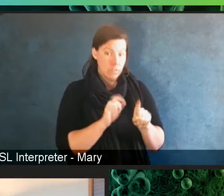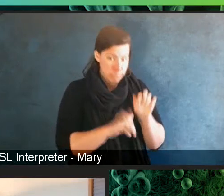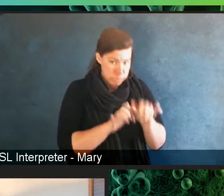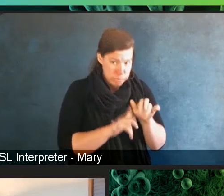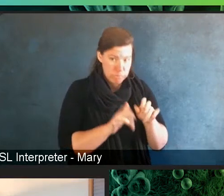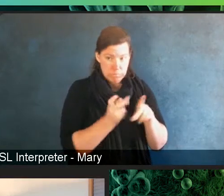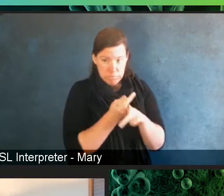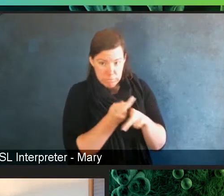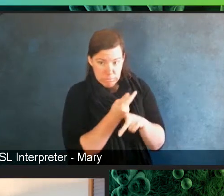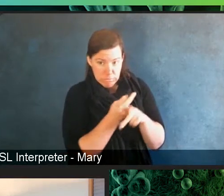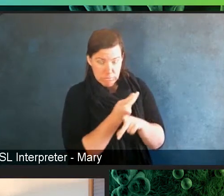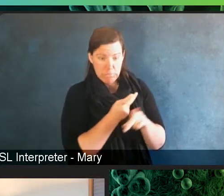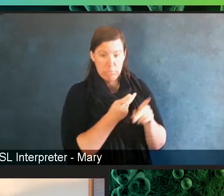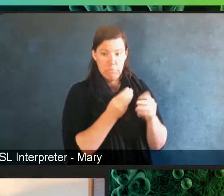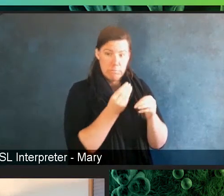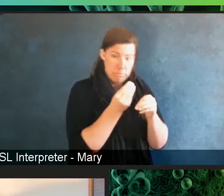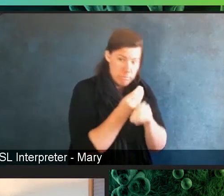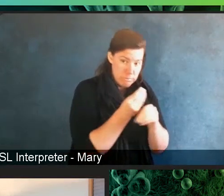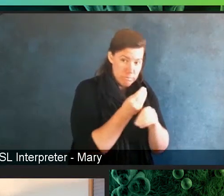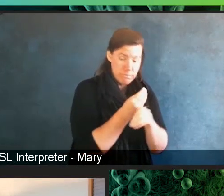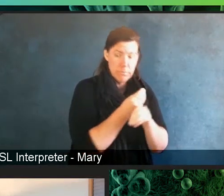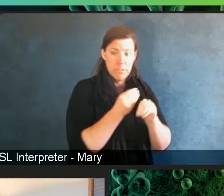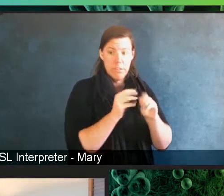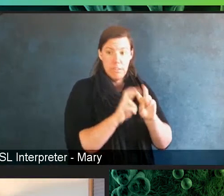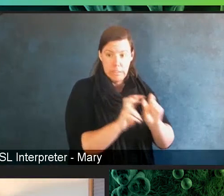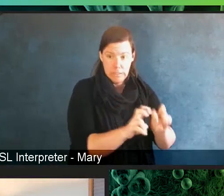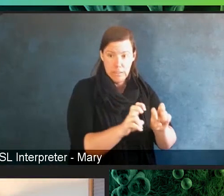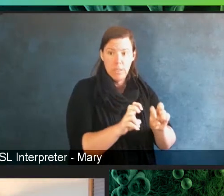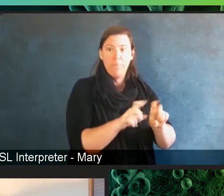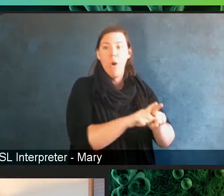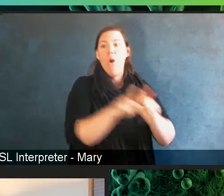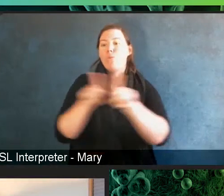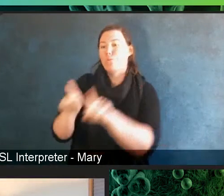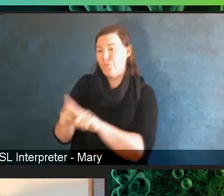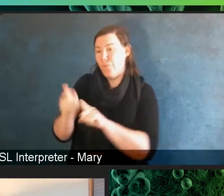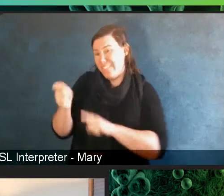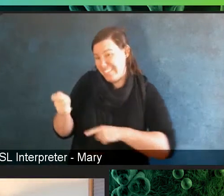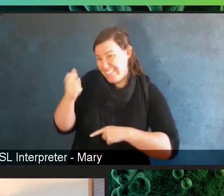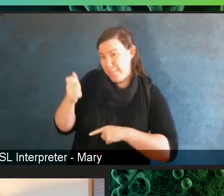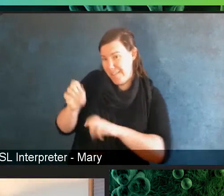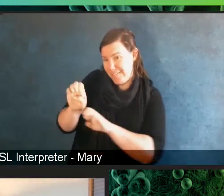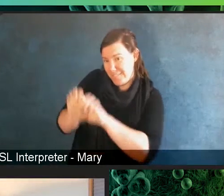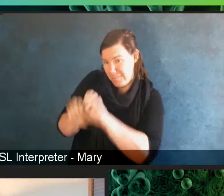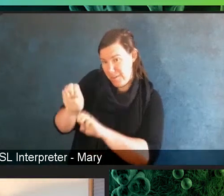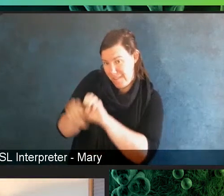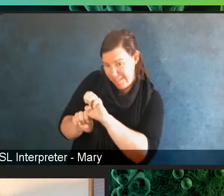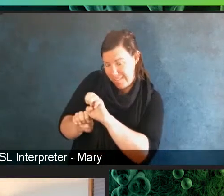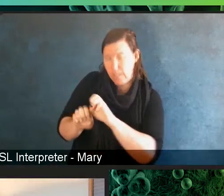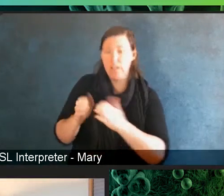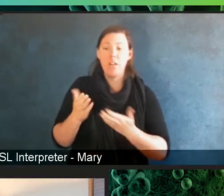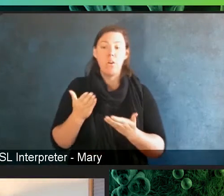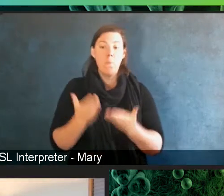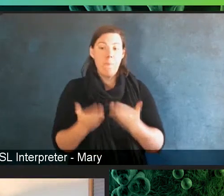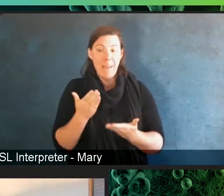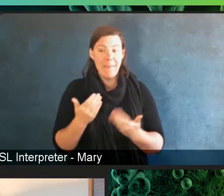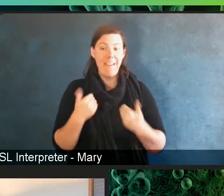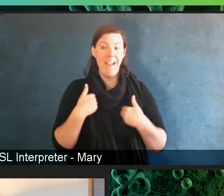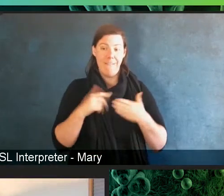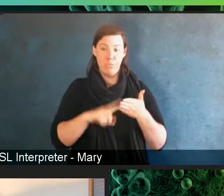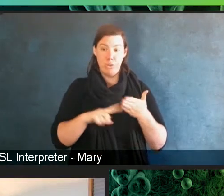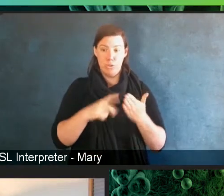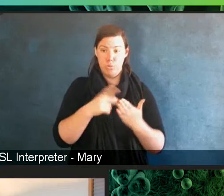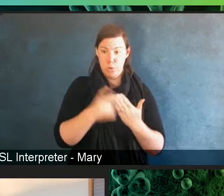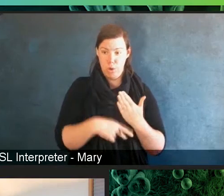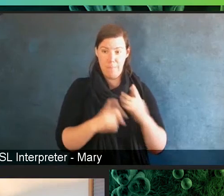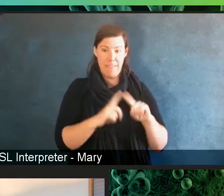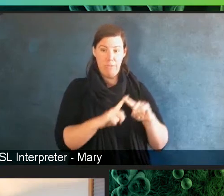They might have research programs that solely rely upon work on computers. They might have research programs where they go back and forth between the